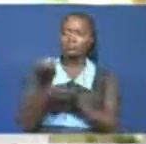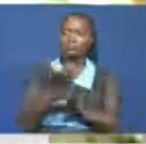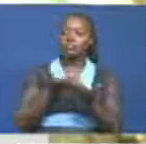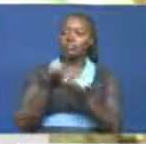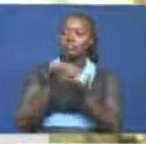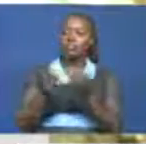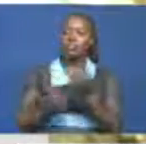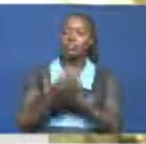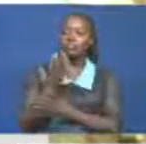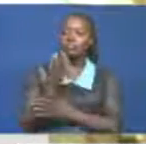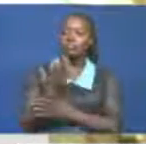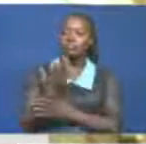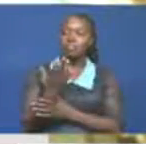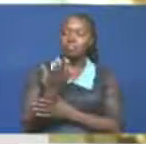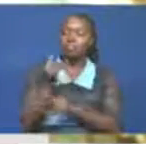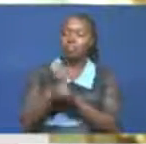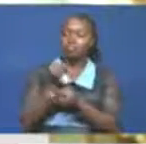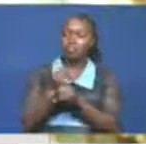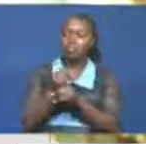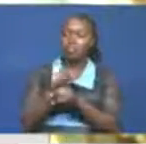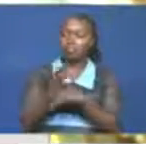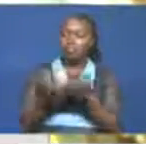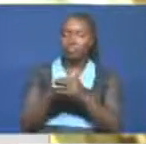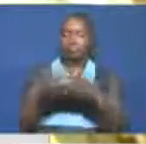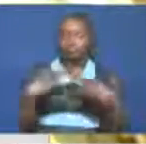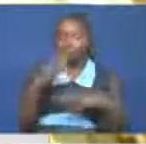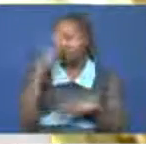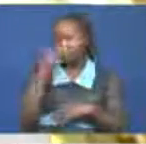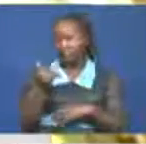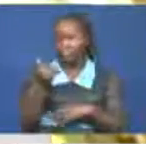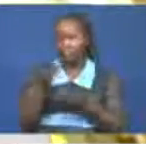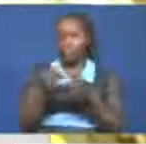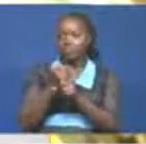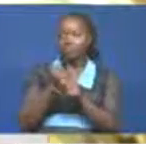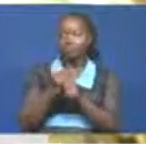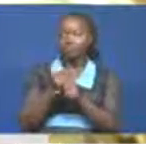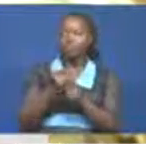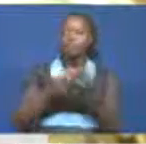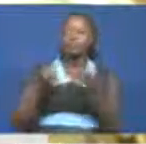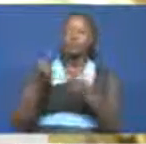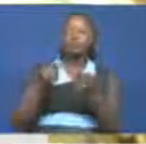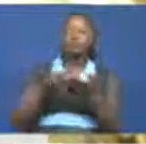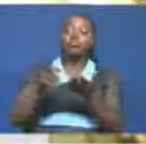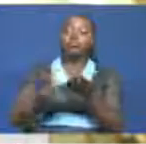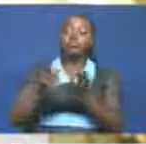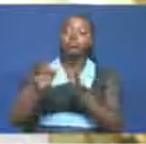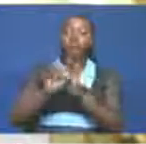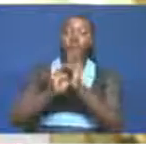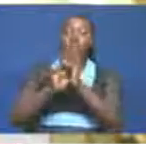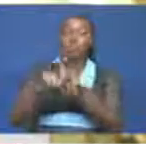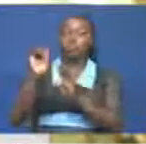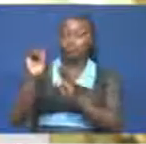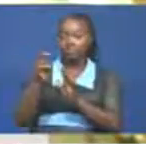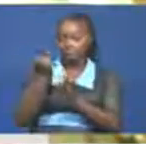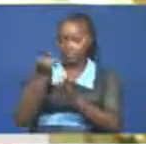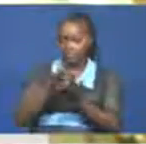economies, and does give jobs to everybody. Why? Because if I deal with my competitive advantage, for example, Kenya's the tea, the coffee, and